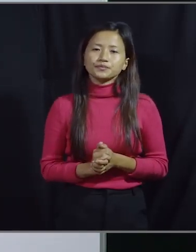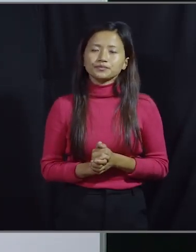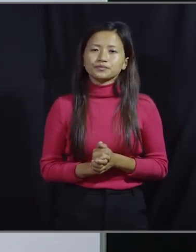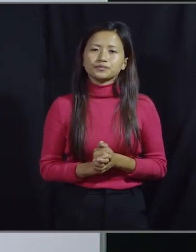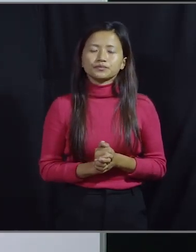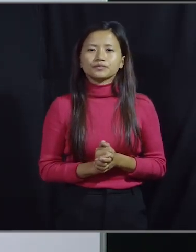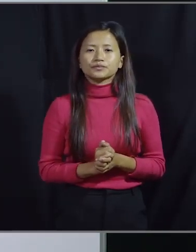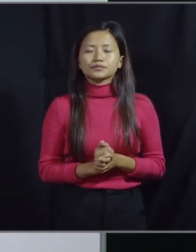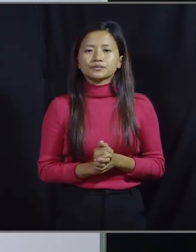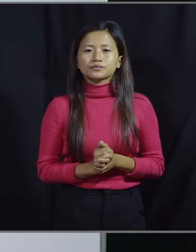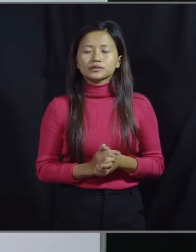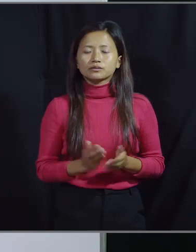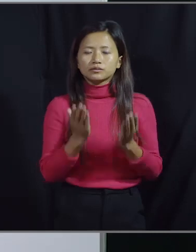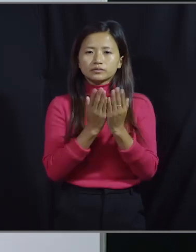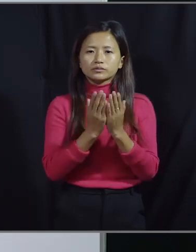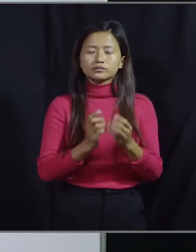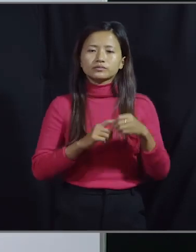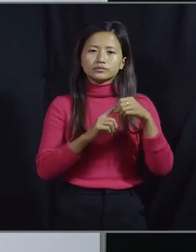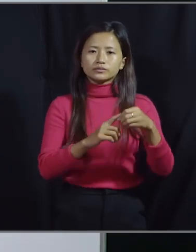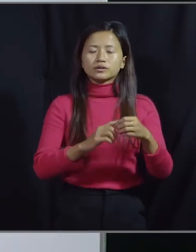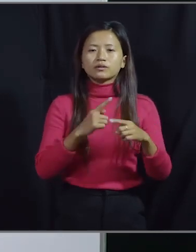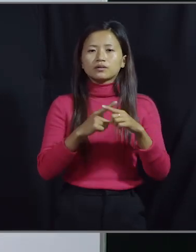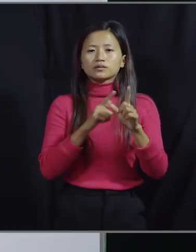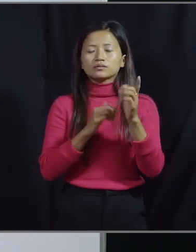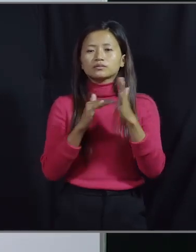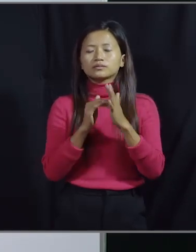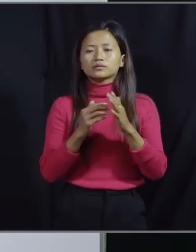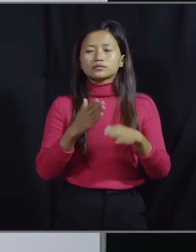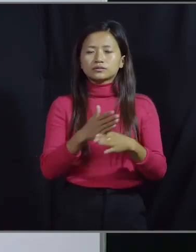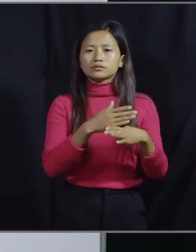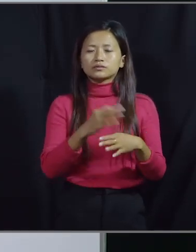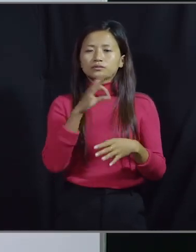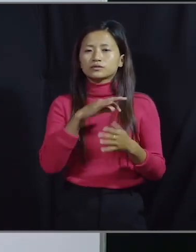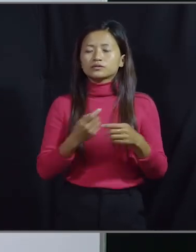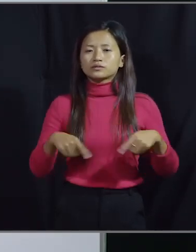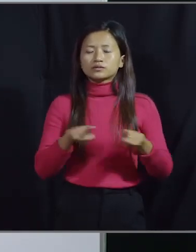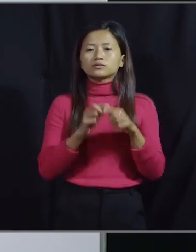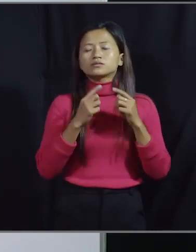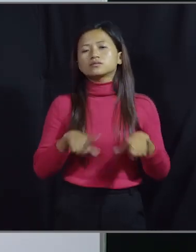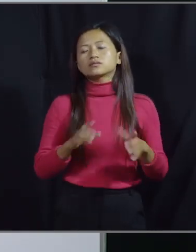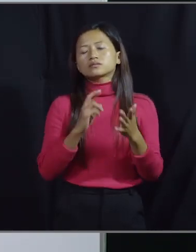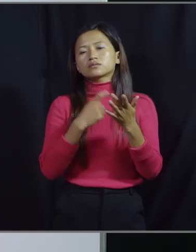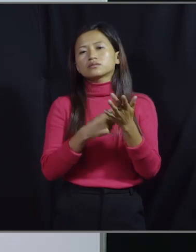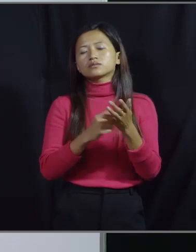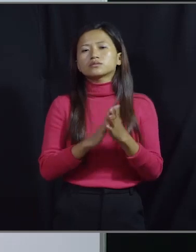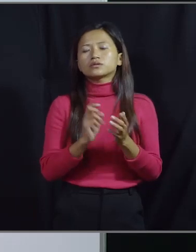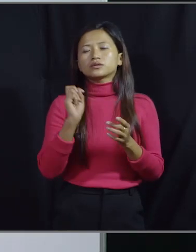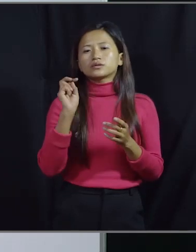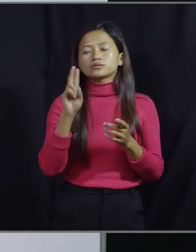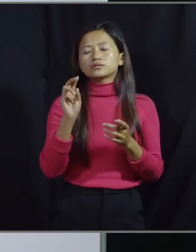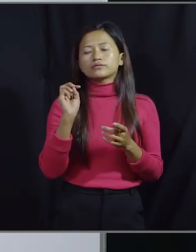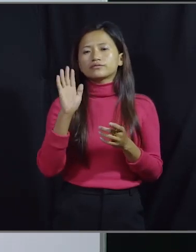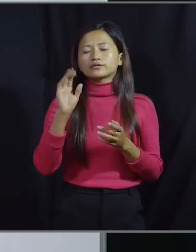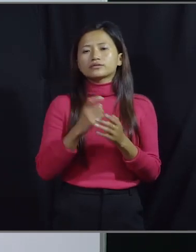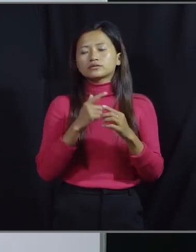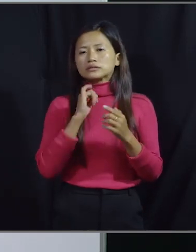Question number 12. Let me read out the question. X, Y, and Z are sharing profits and losses in the ratio of 5:3:2.